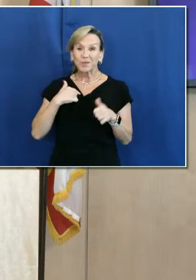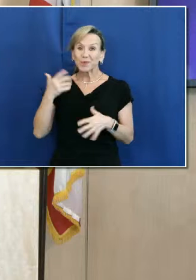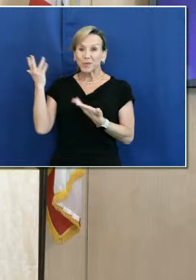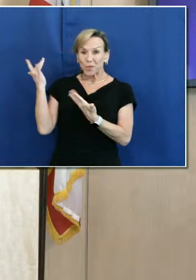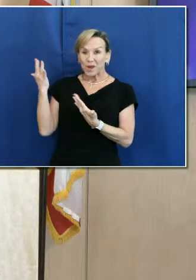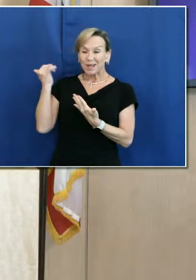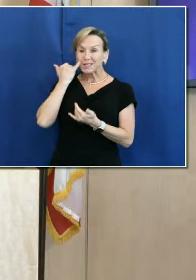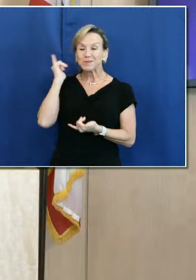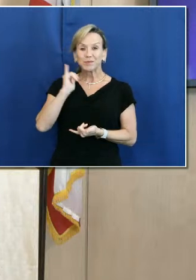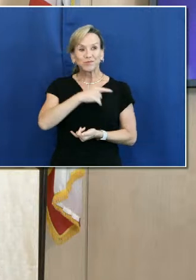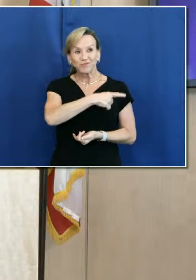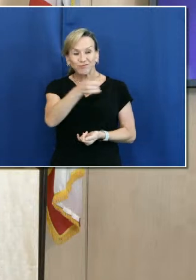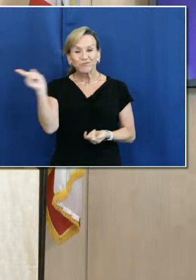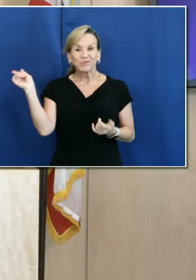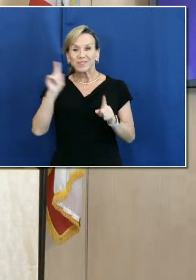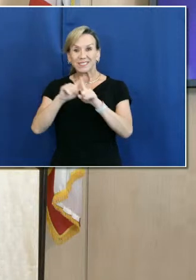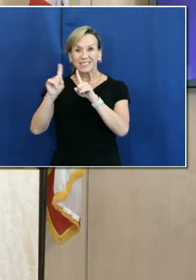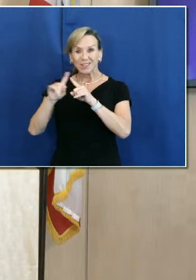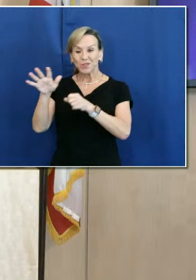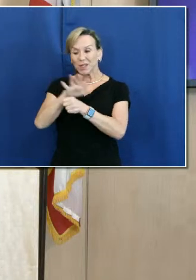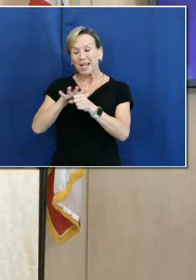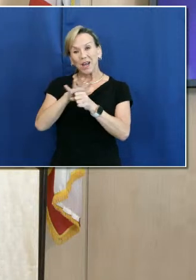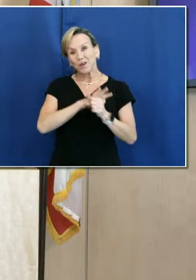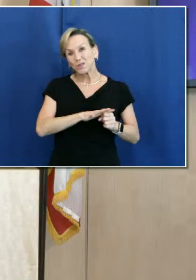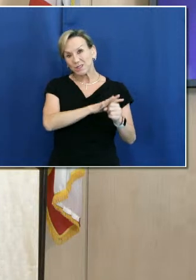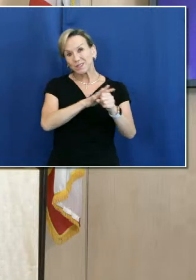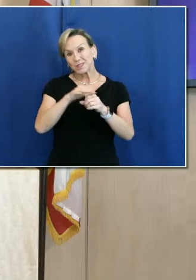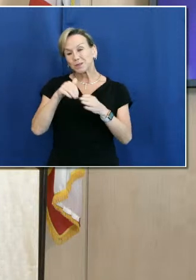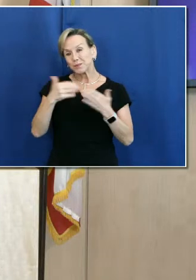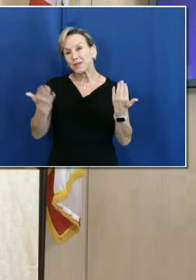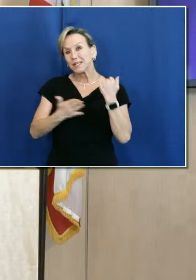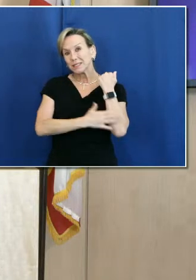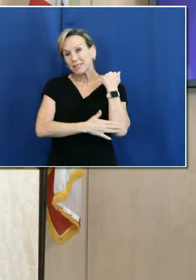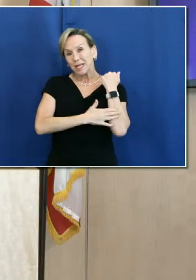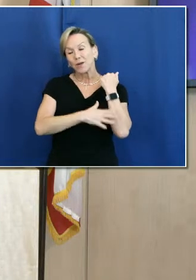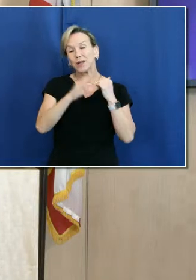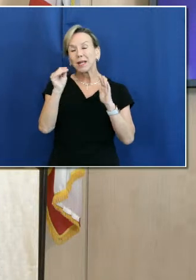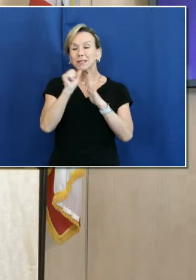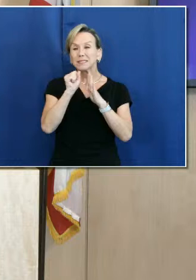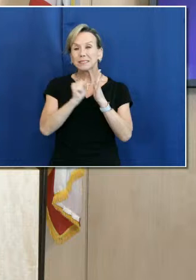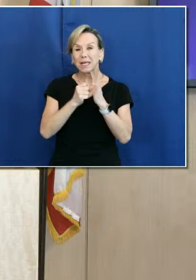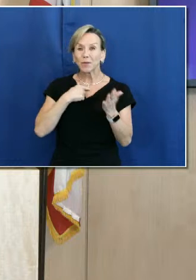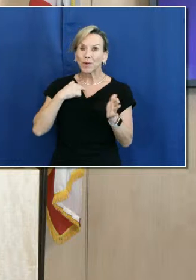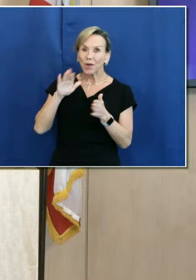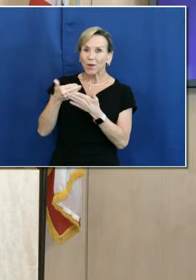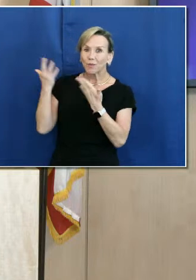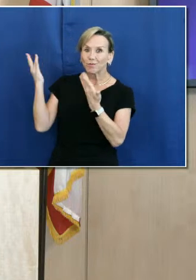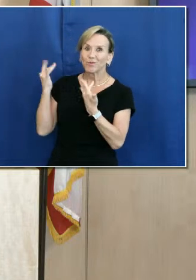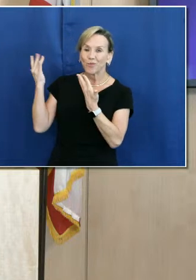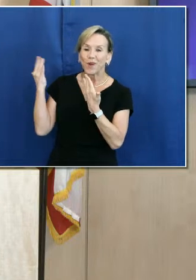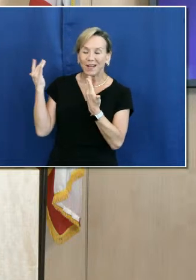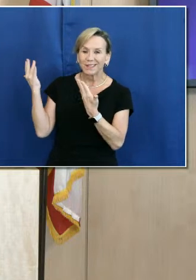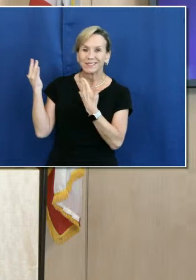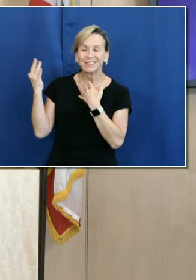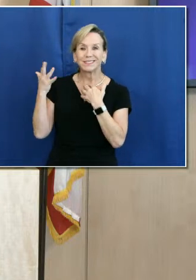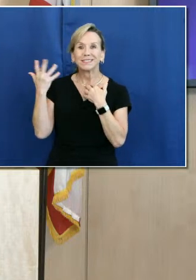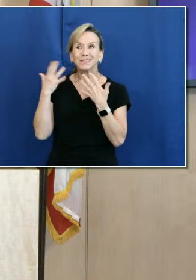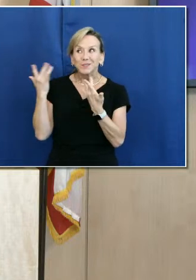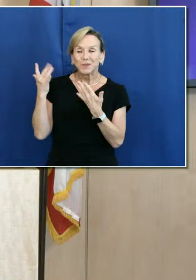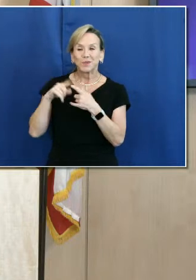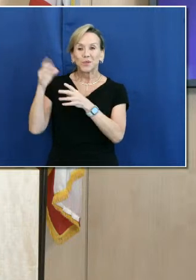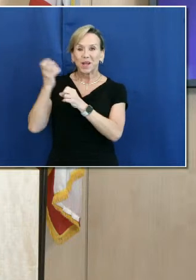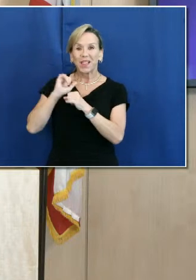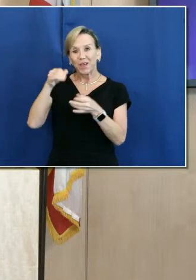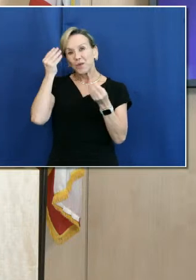is all of the various sectors across the county and the state, Other jurisdictions are waiting with bated breath to get